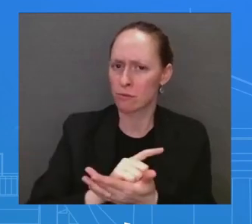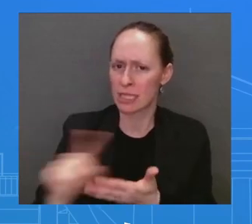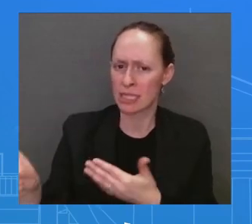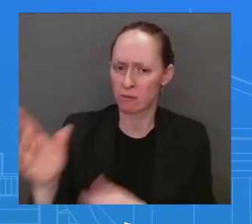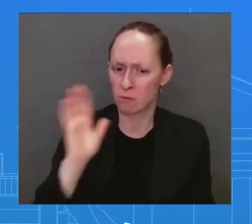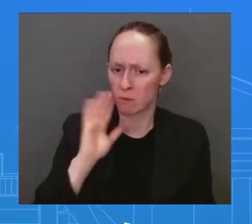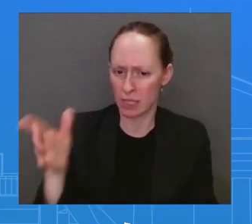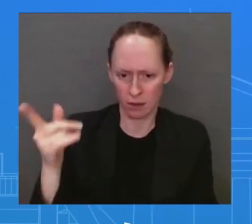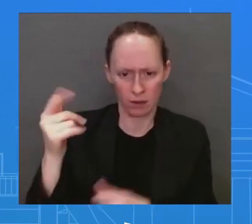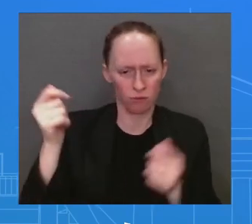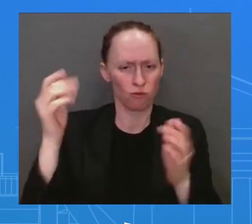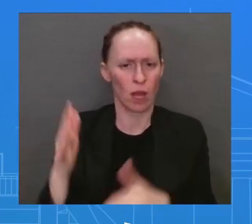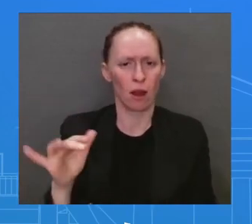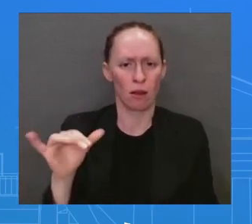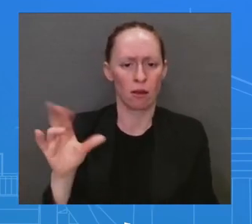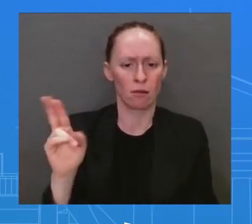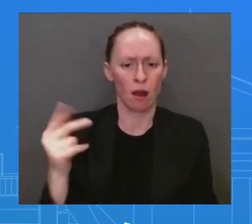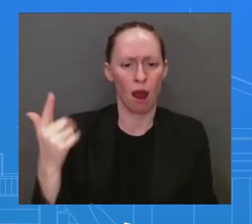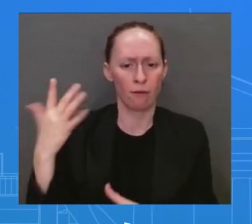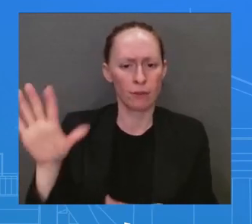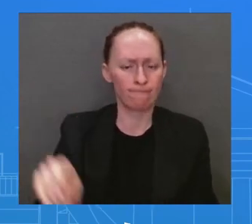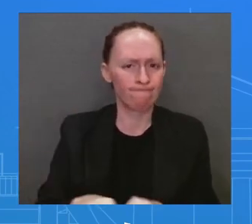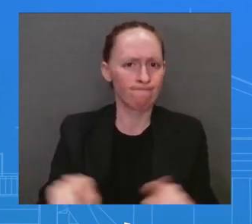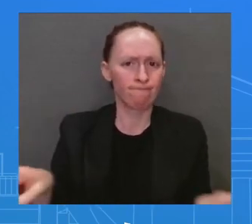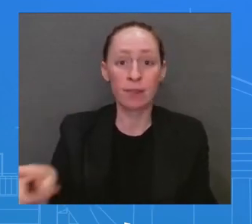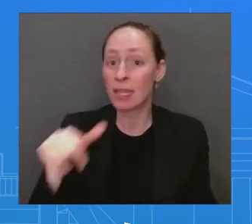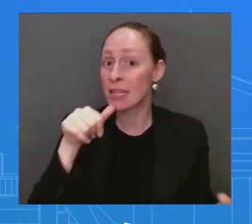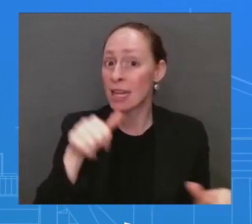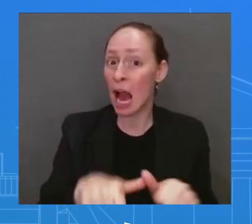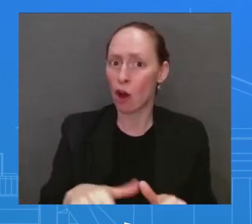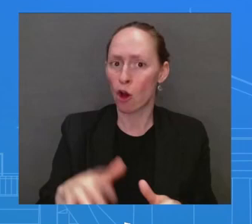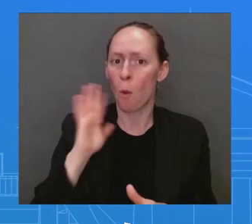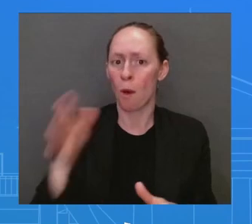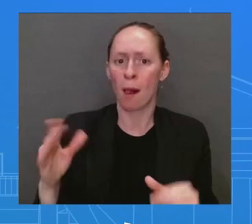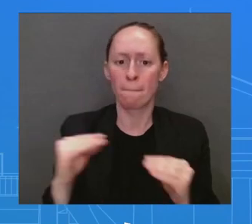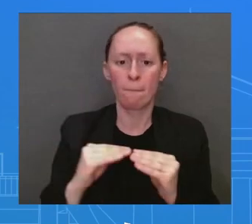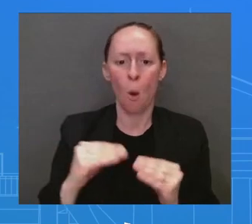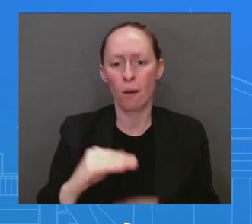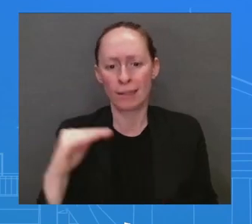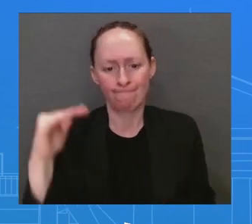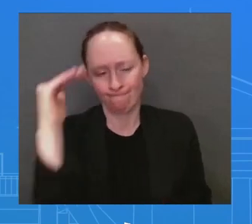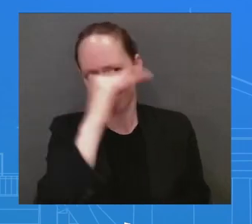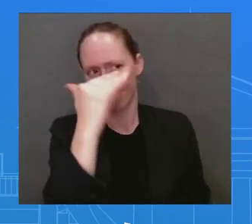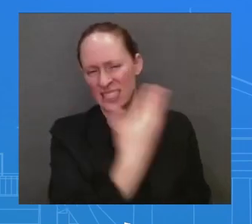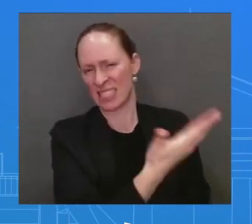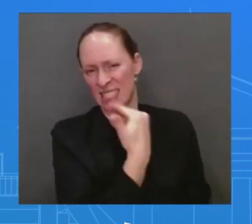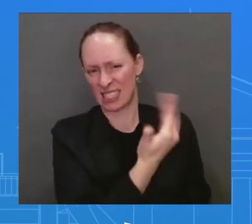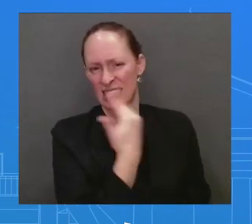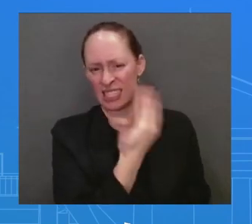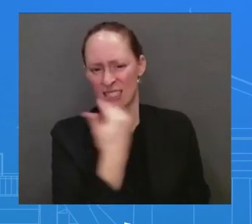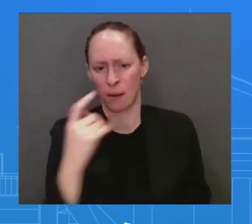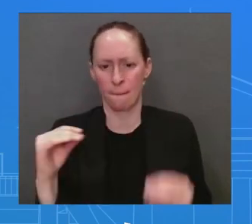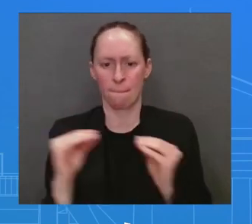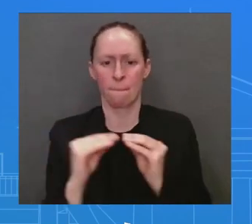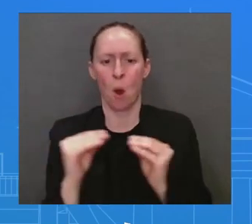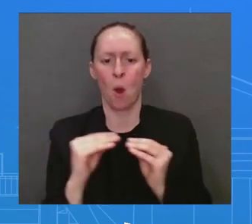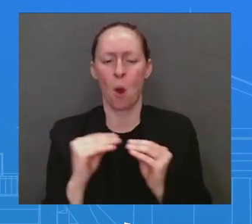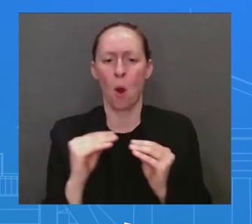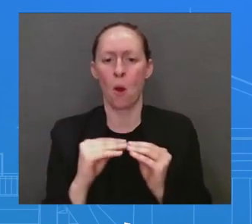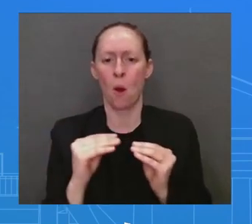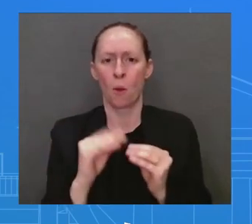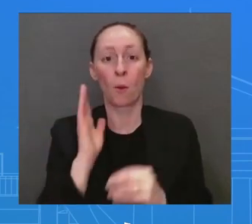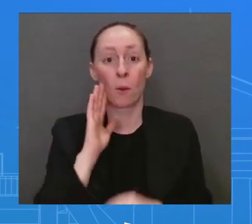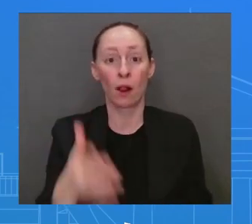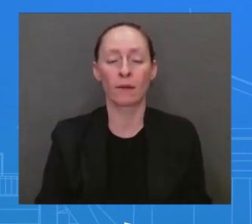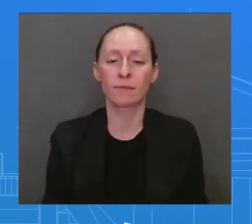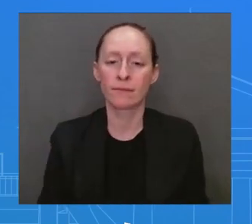that you all saw, that there's going to be an additional request on the domestic front, and those are going to be priorities and just as important, but also priorities